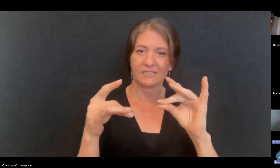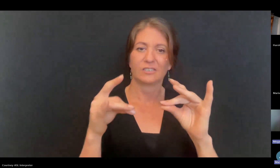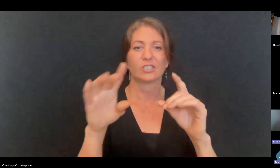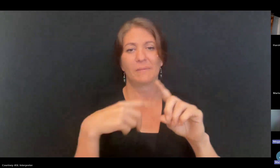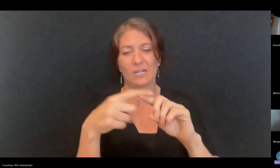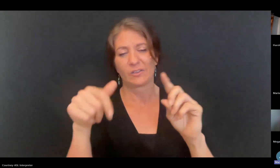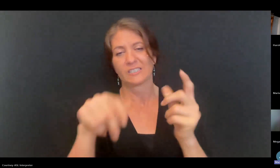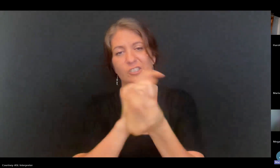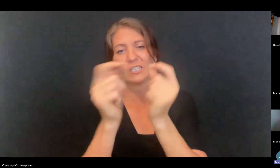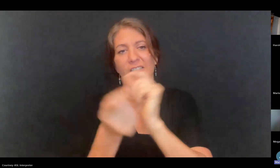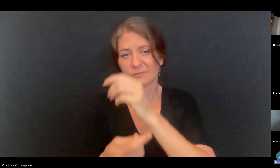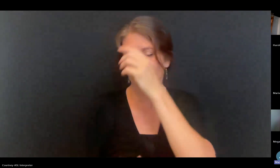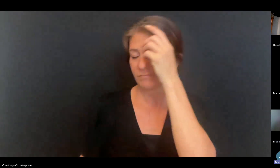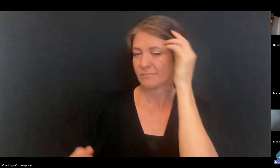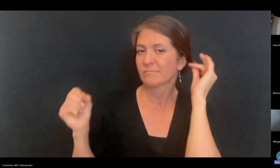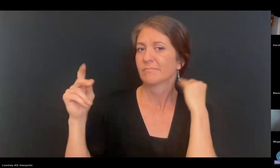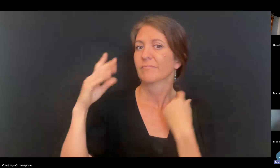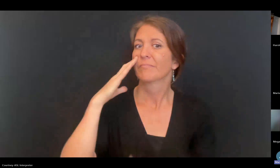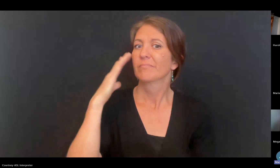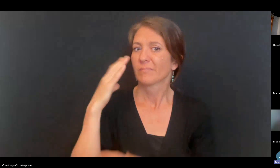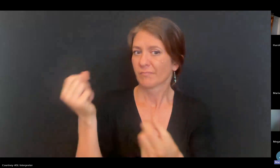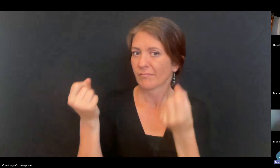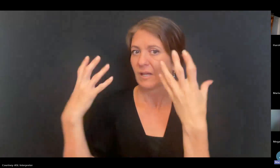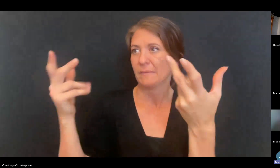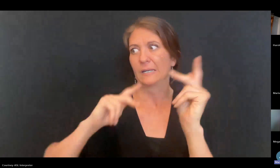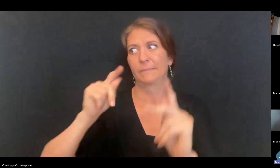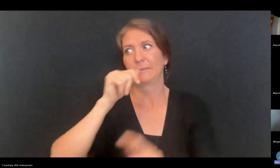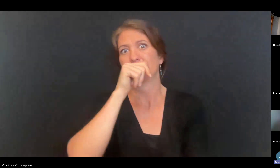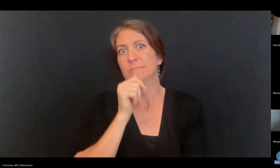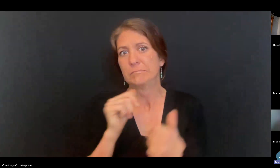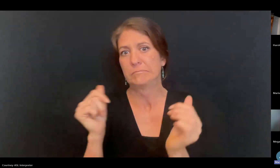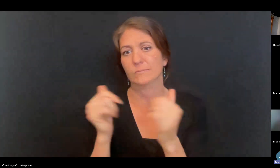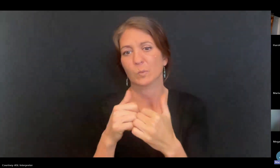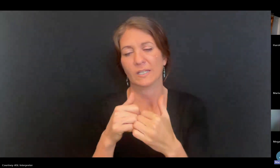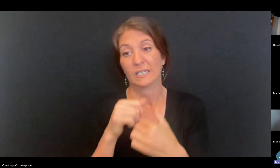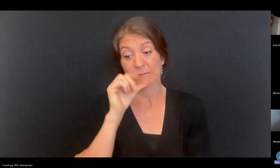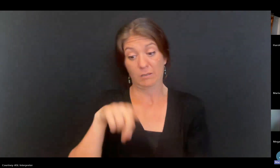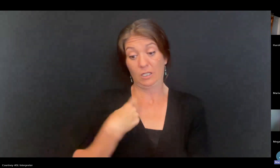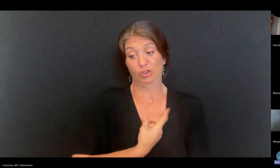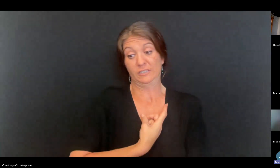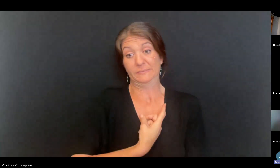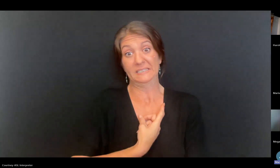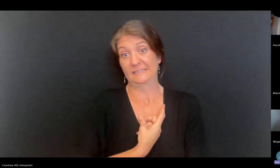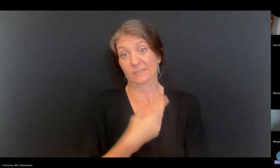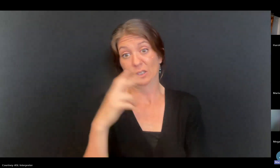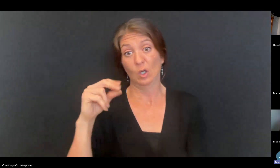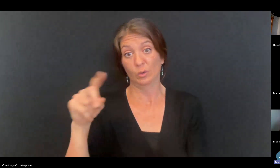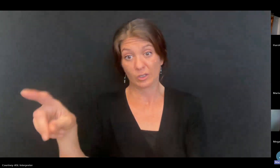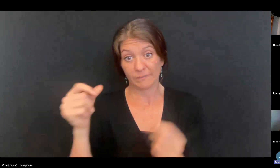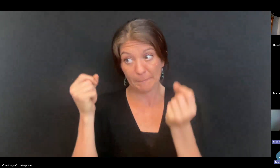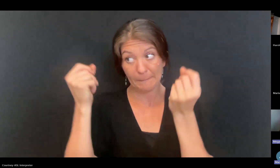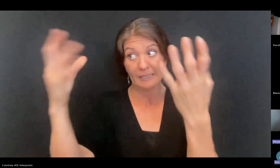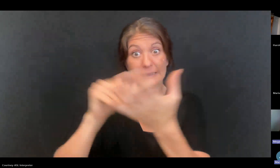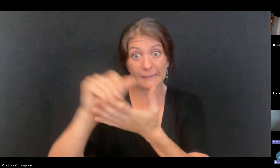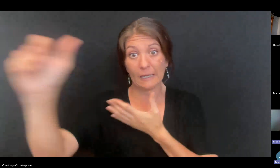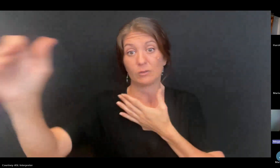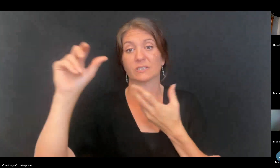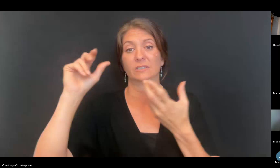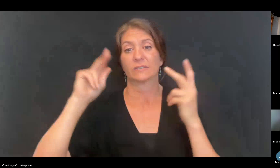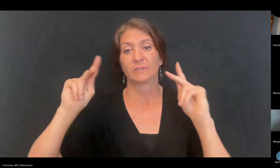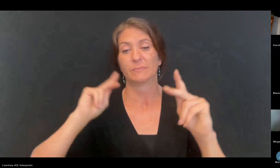goes out. Because I know you have a lot of people to deal with. It's just not me out there. You got thousands of people, so I understand. Yes.